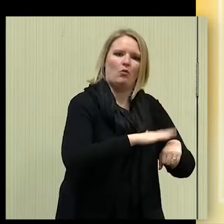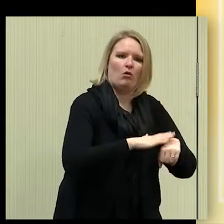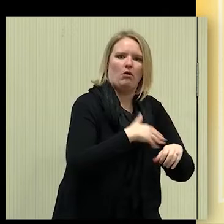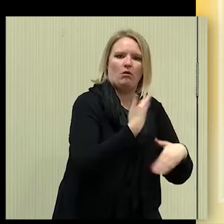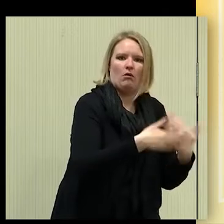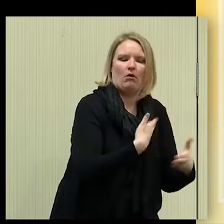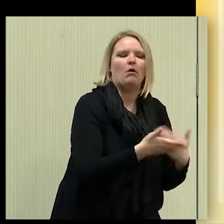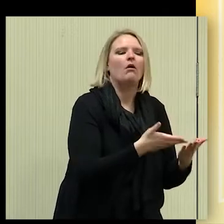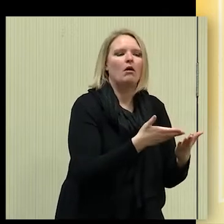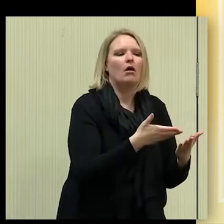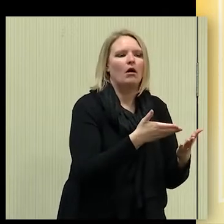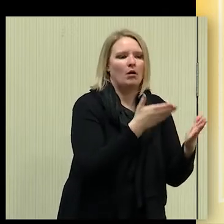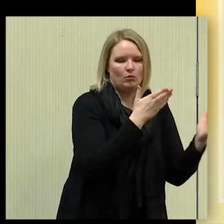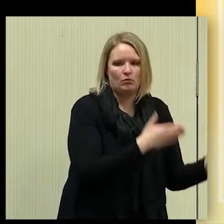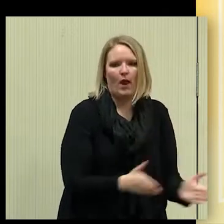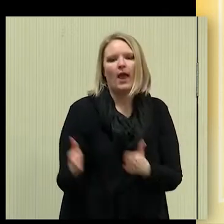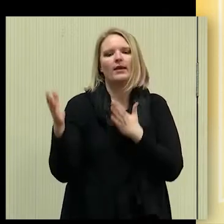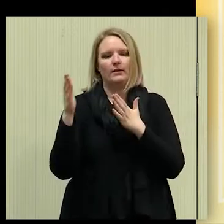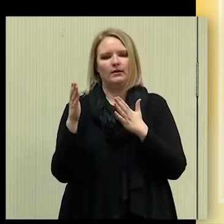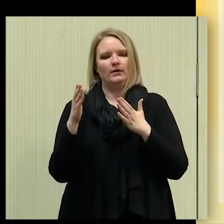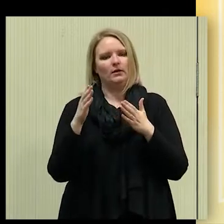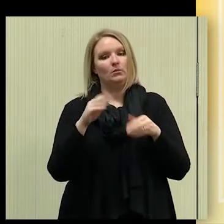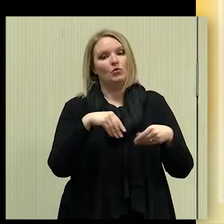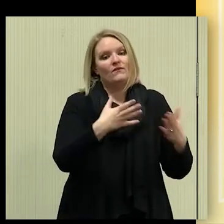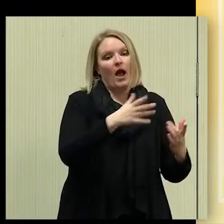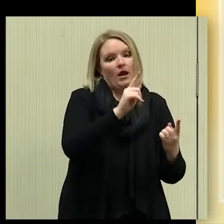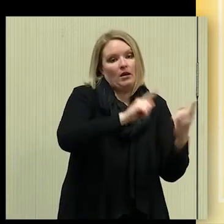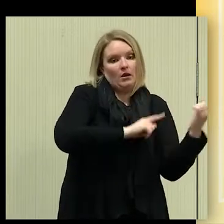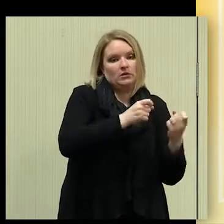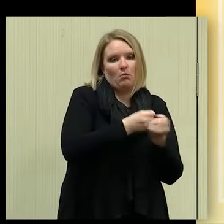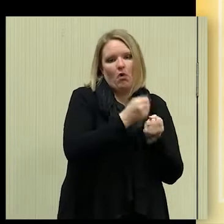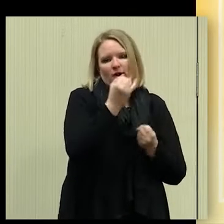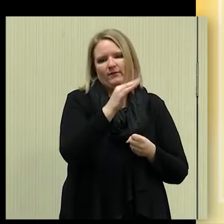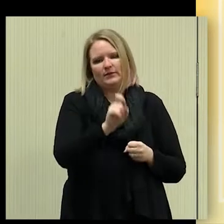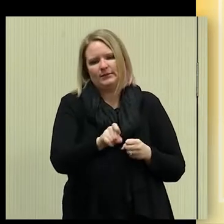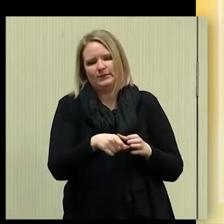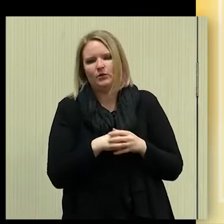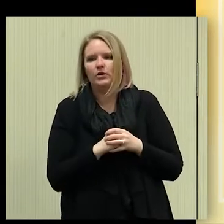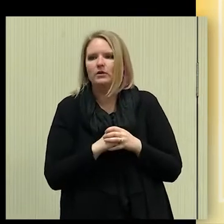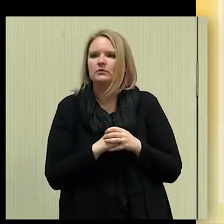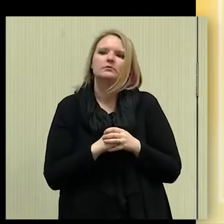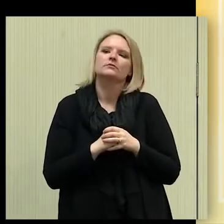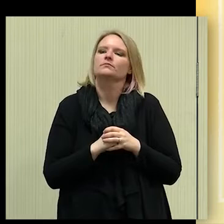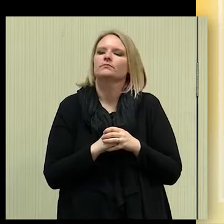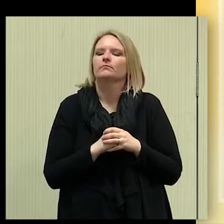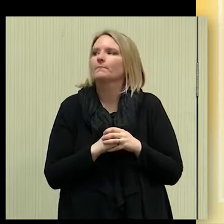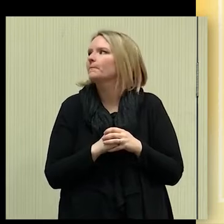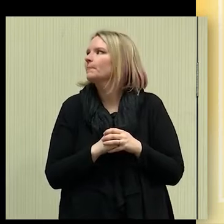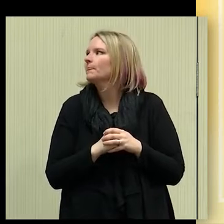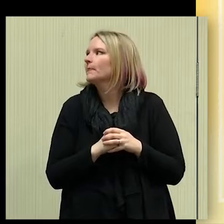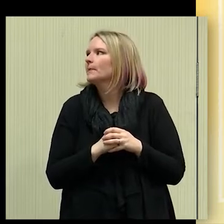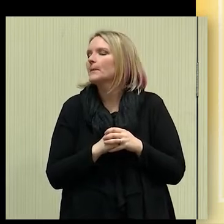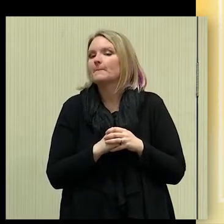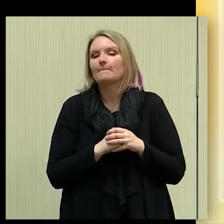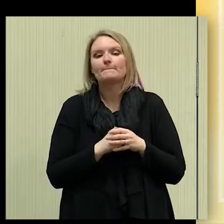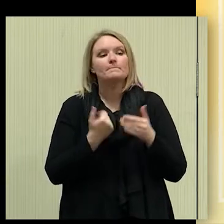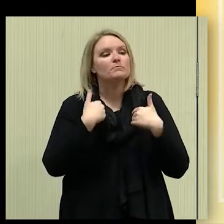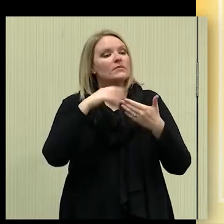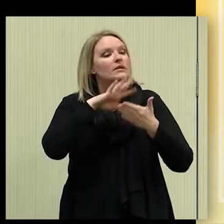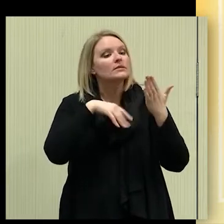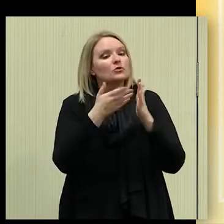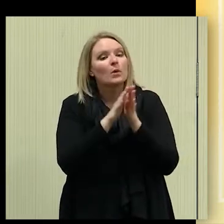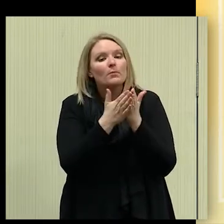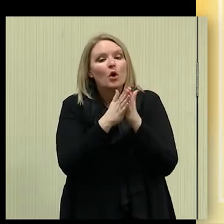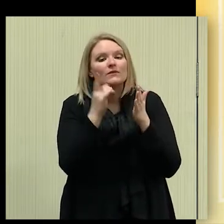coming, and then providing the individualized support if necessary. So, things like we have our own schedule books. For